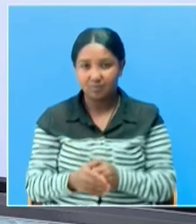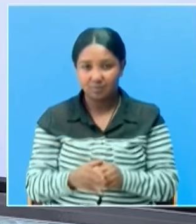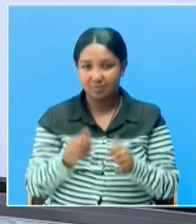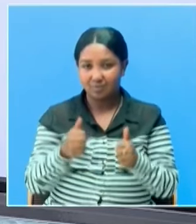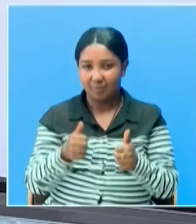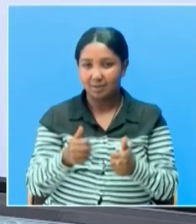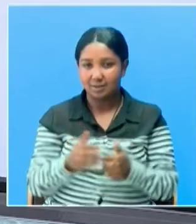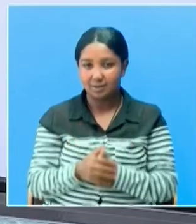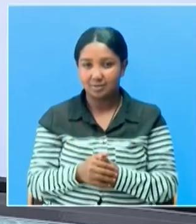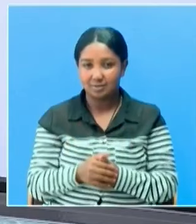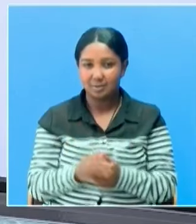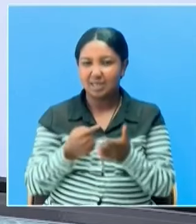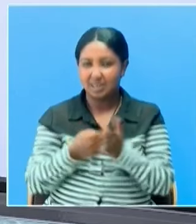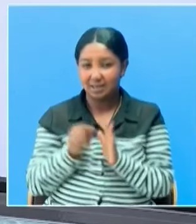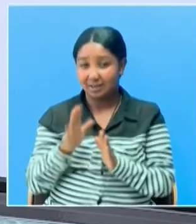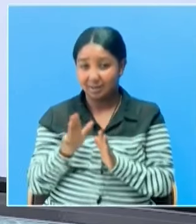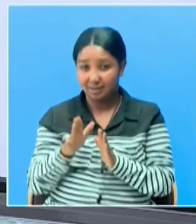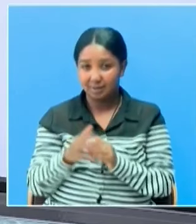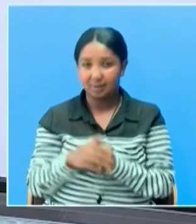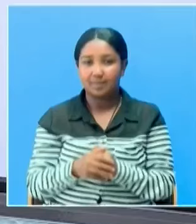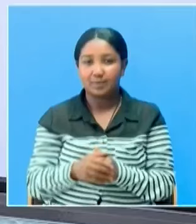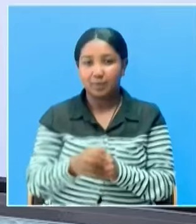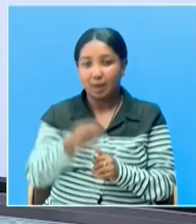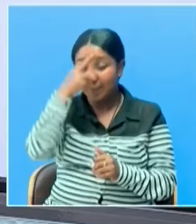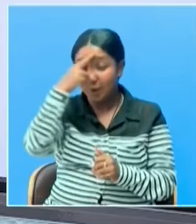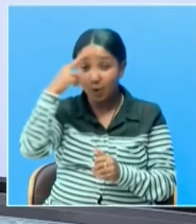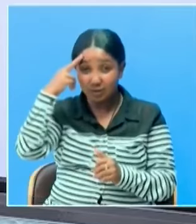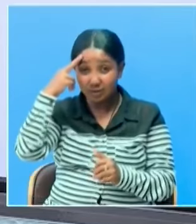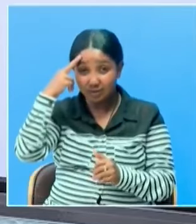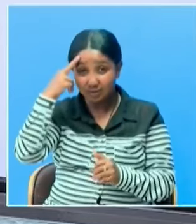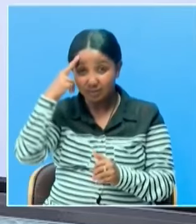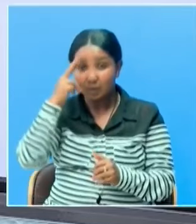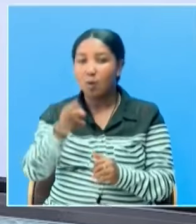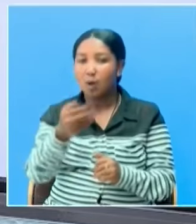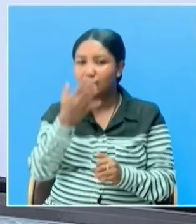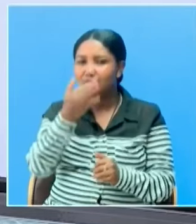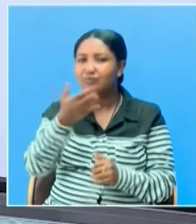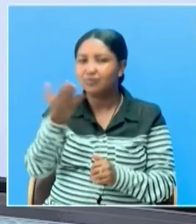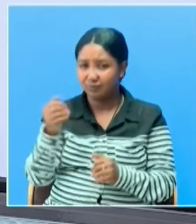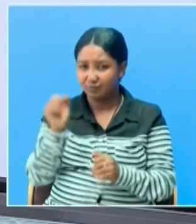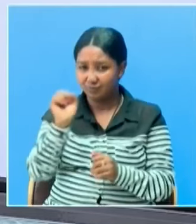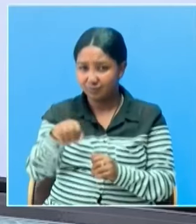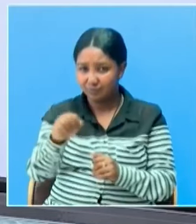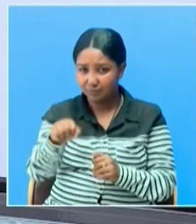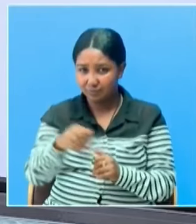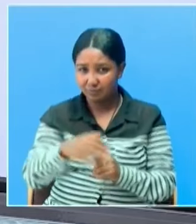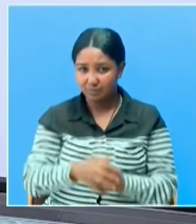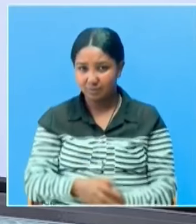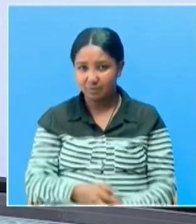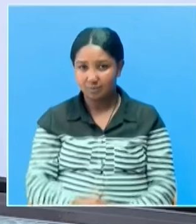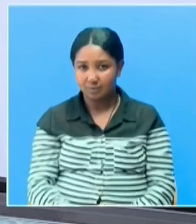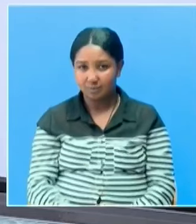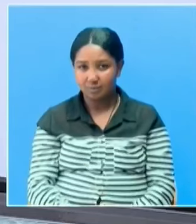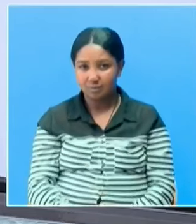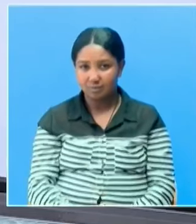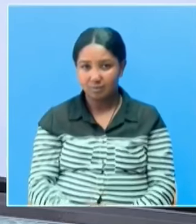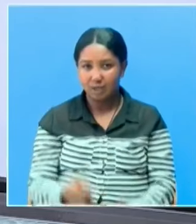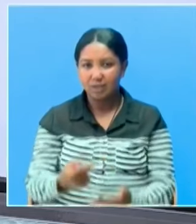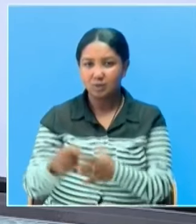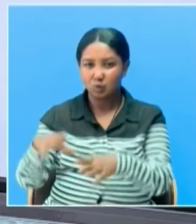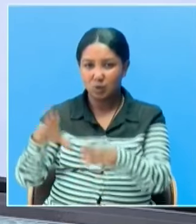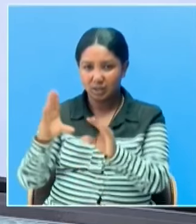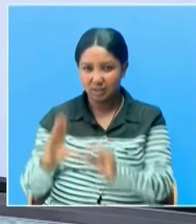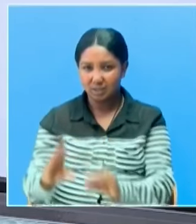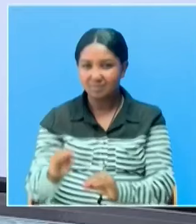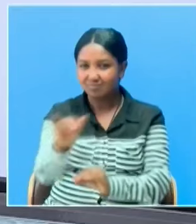Nice, I hope it's clear for you because you are familiar with this topic. Here, student, we can